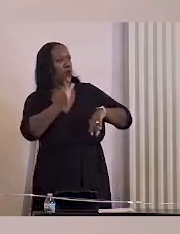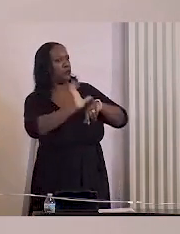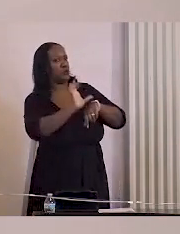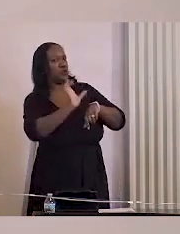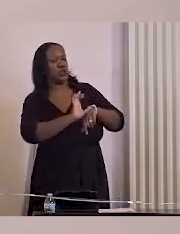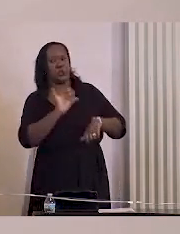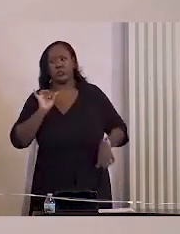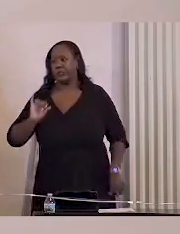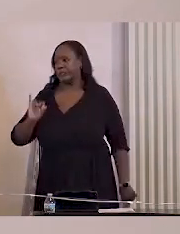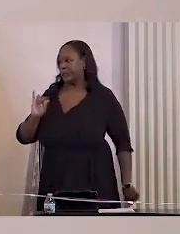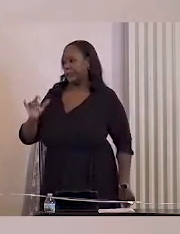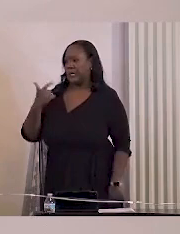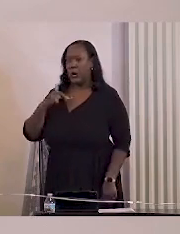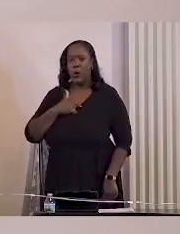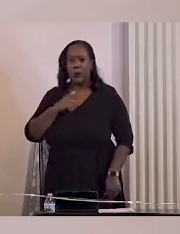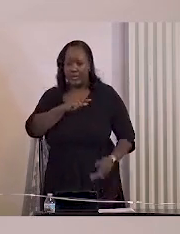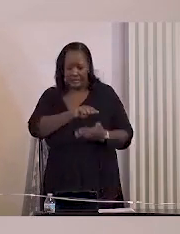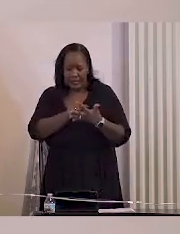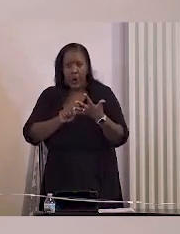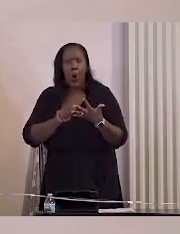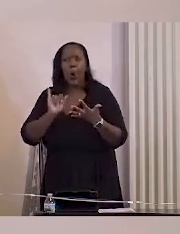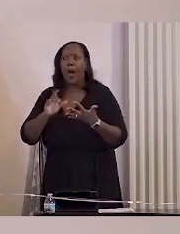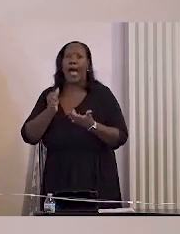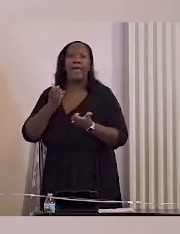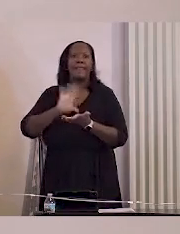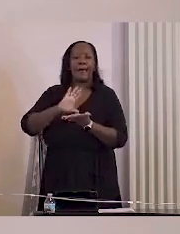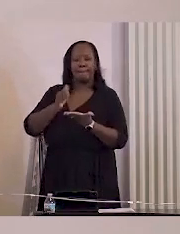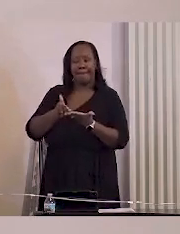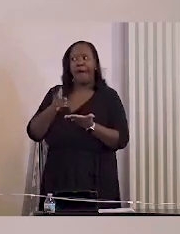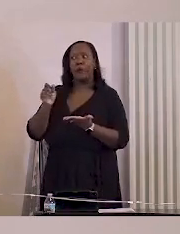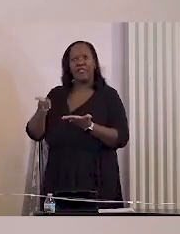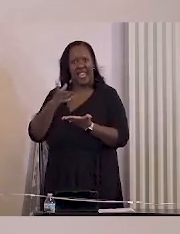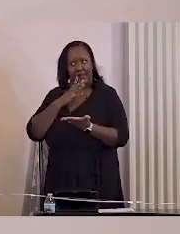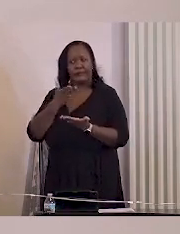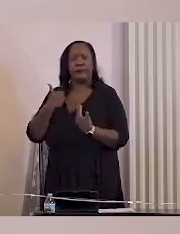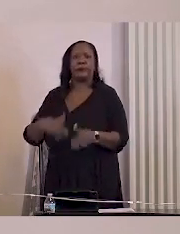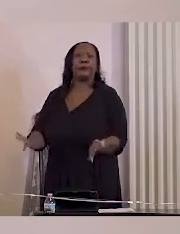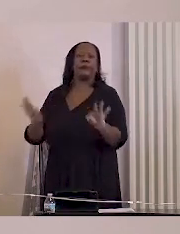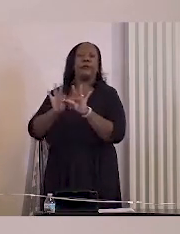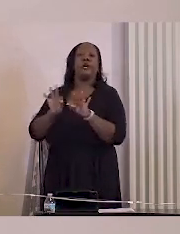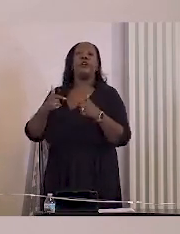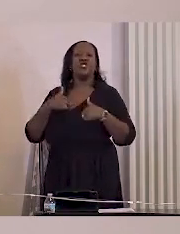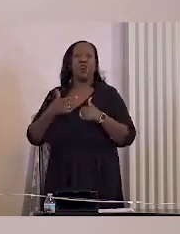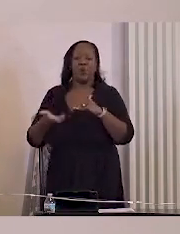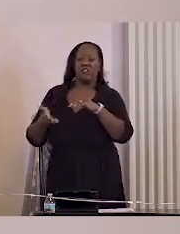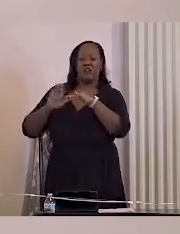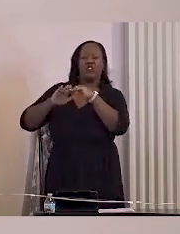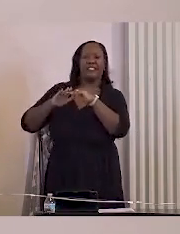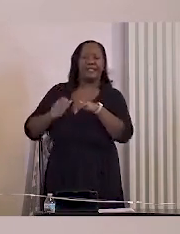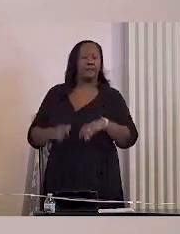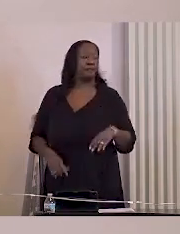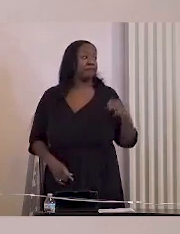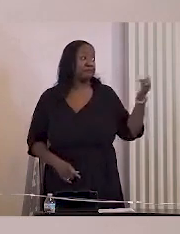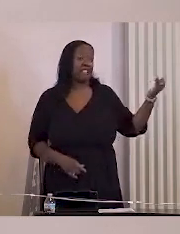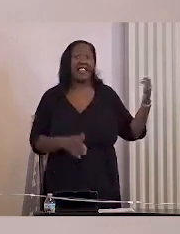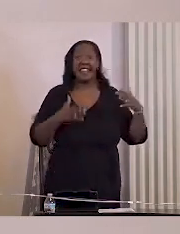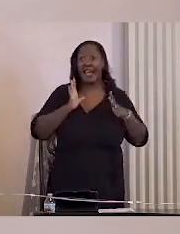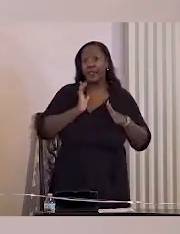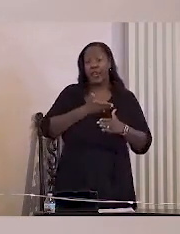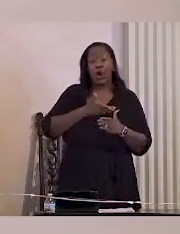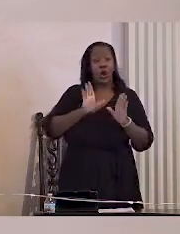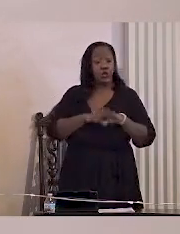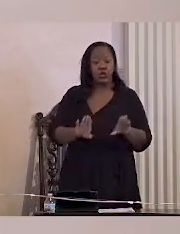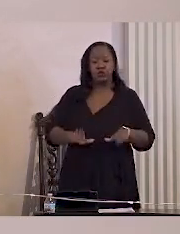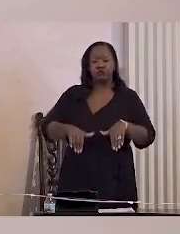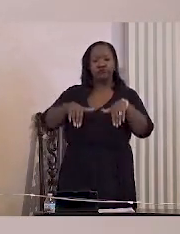We wanted to be among those generous folks, so we upped our pledge. Now that our kids are grown and we're